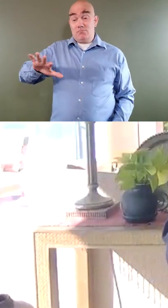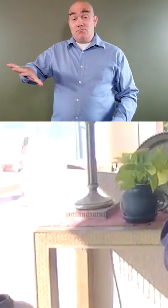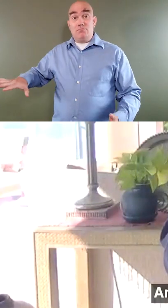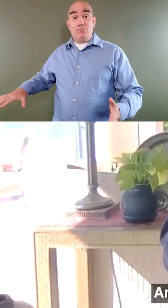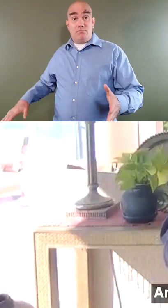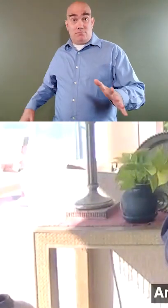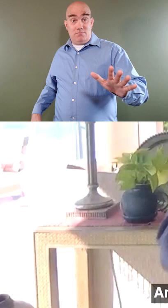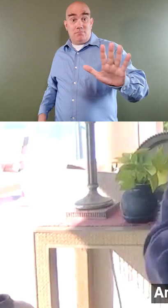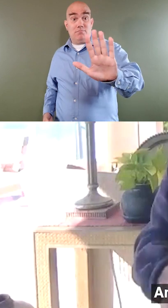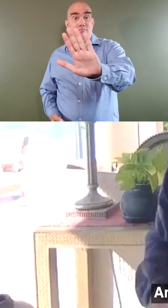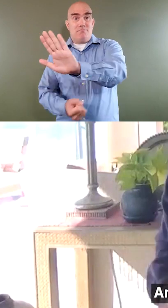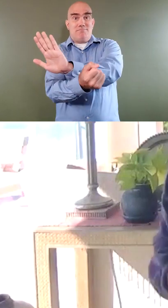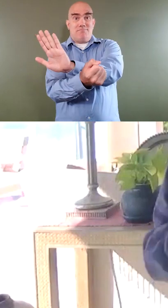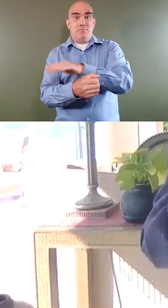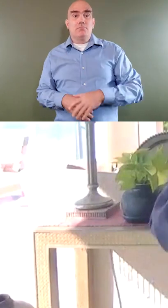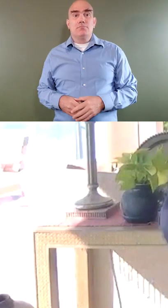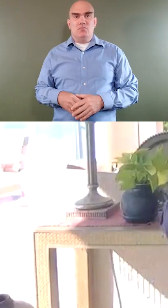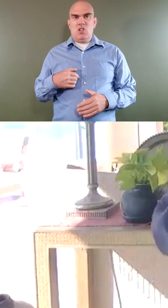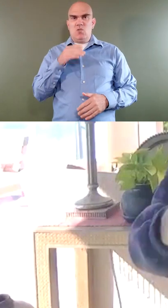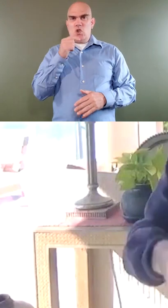And now I'm going to strike under.